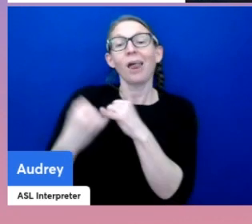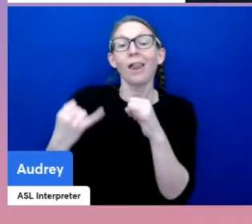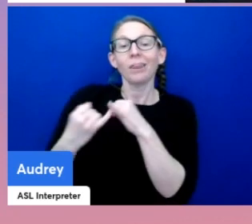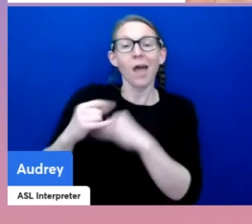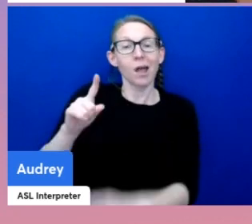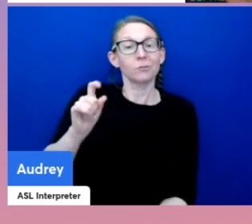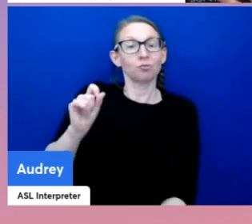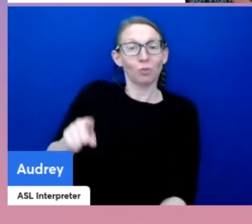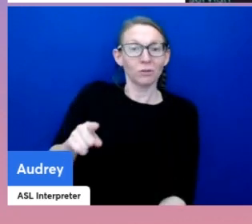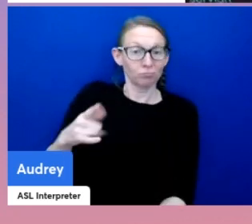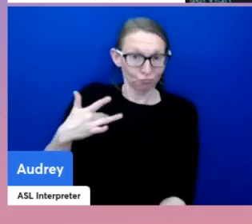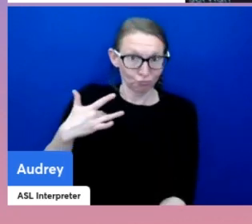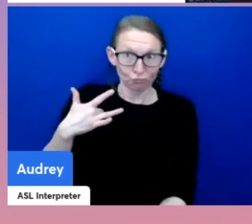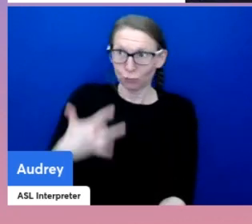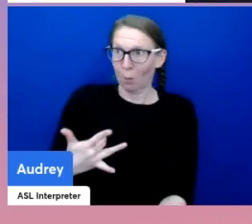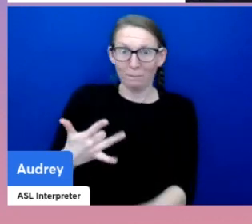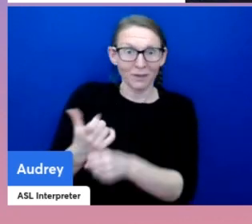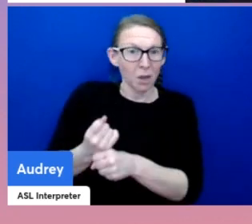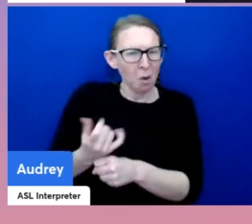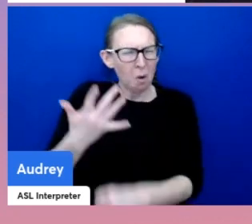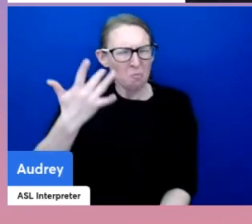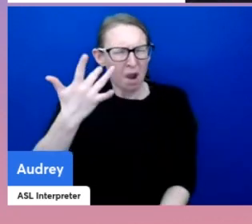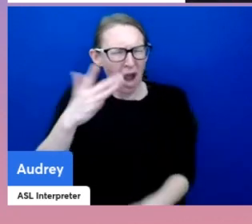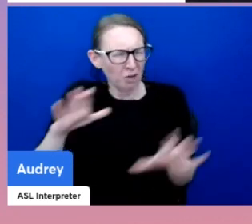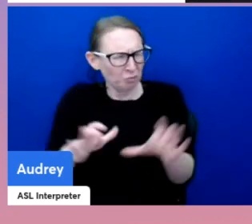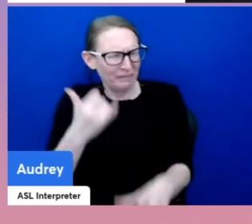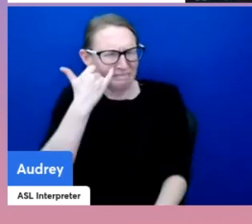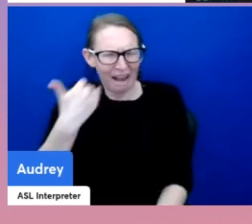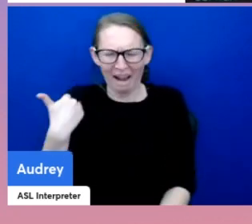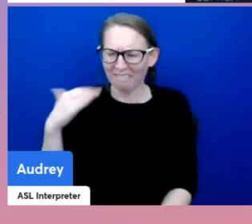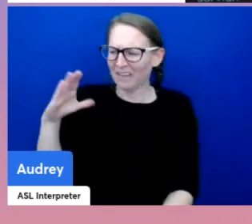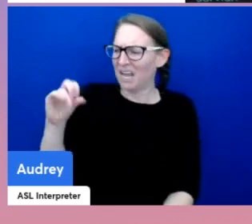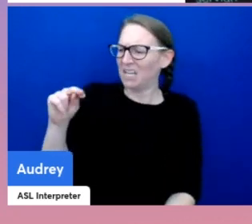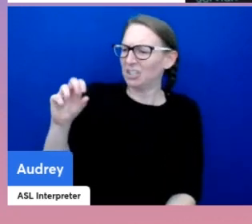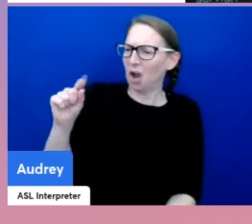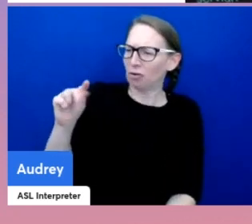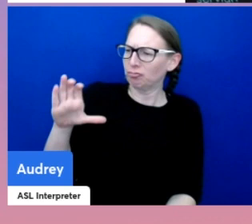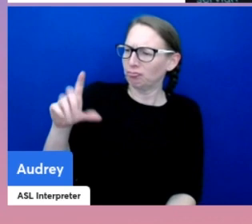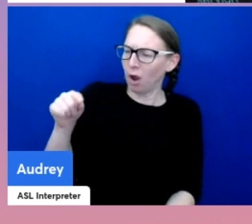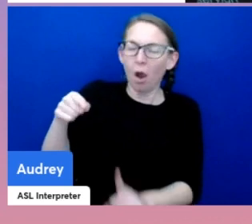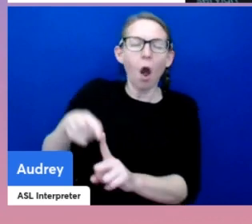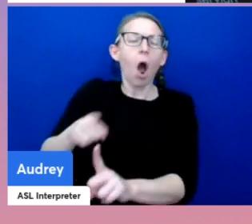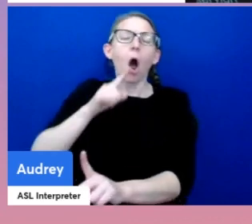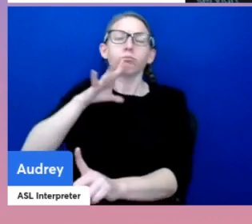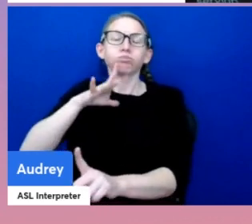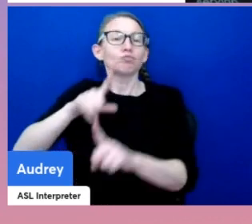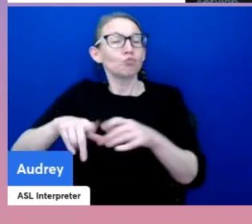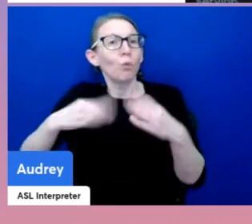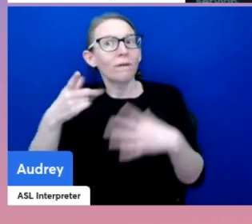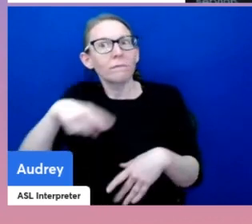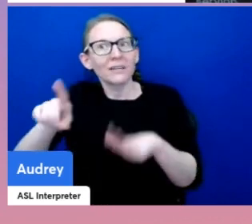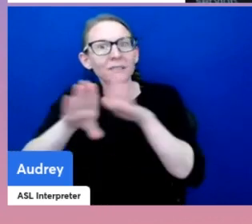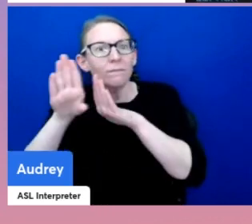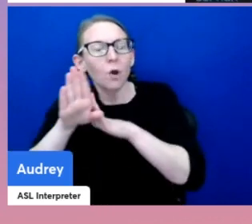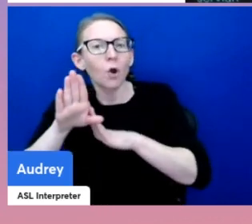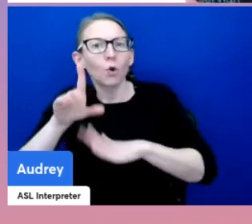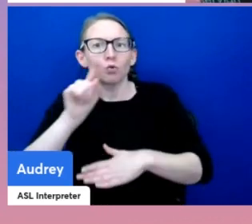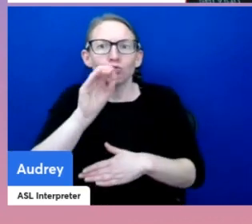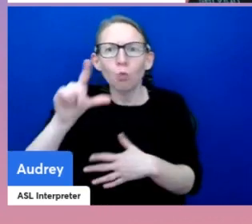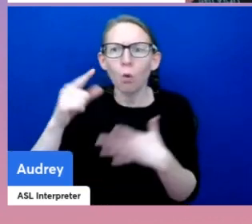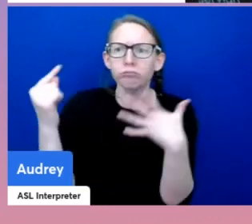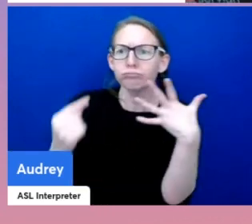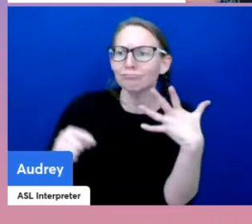this is, well, why do this when we have a construct? And now constructs are great for giving developers the tools they need to build securely,